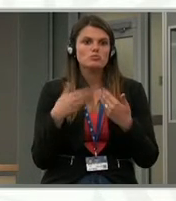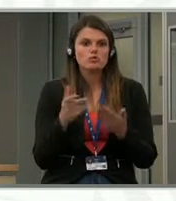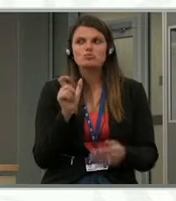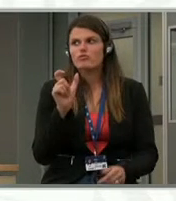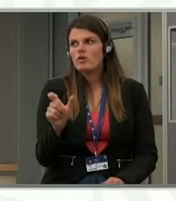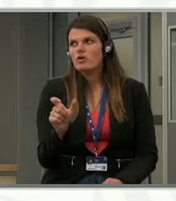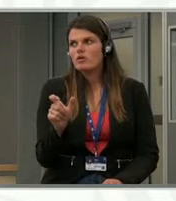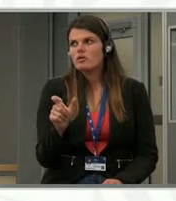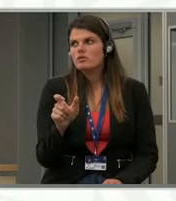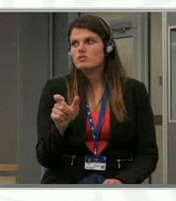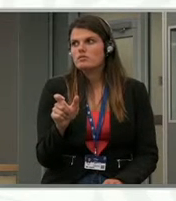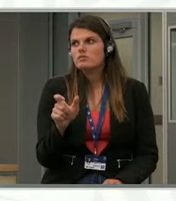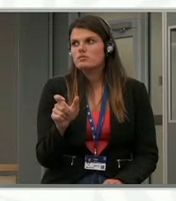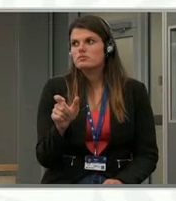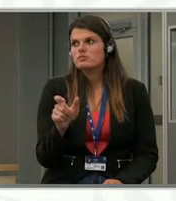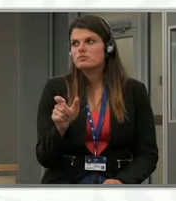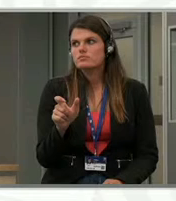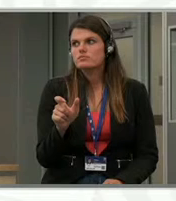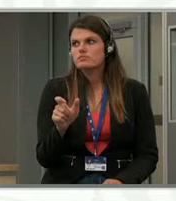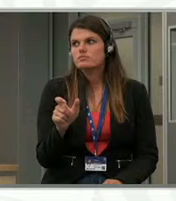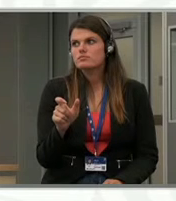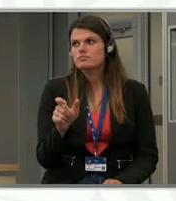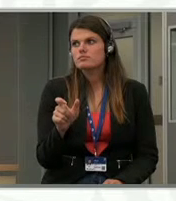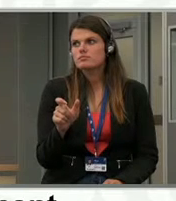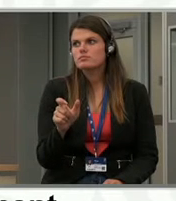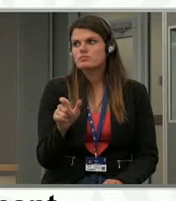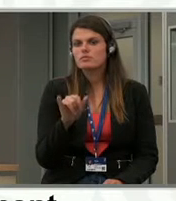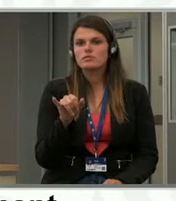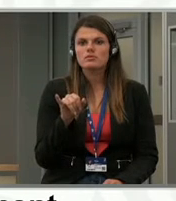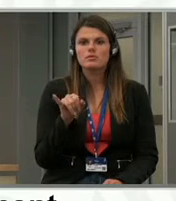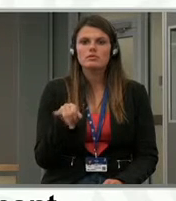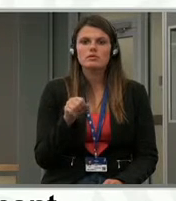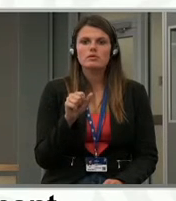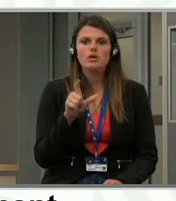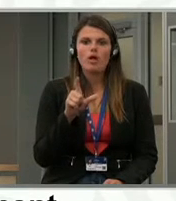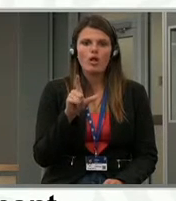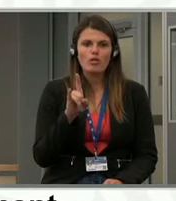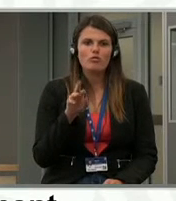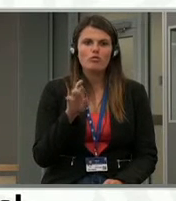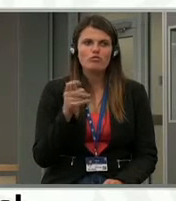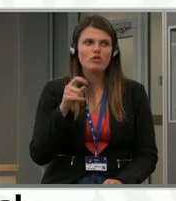his statement. And now I would like to give the floor to the final speaker,